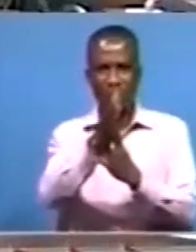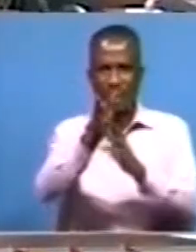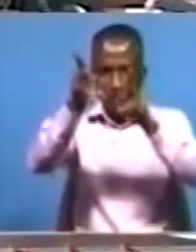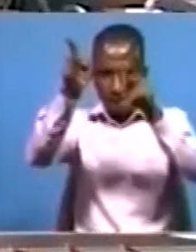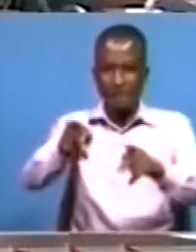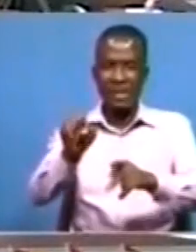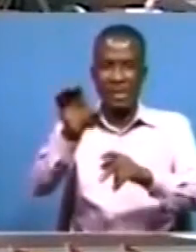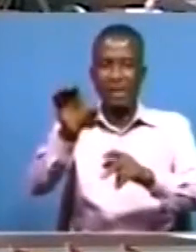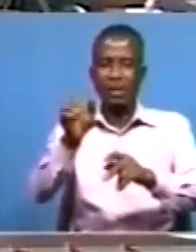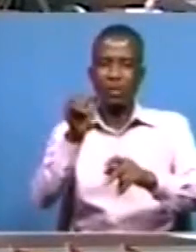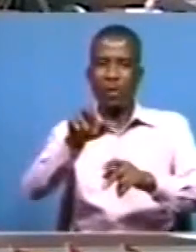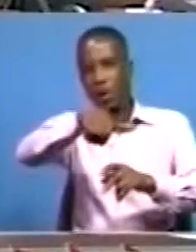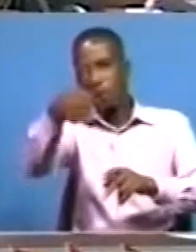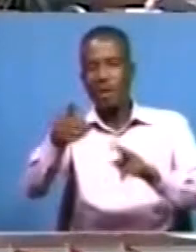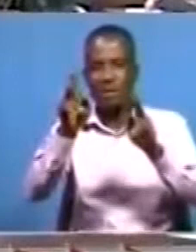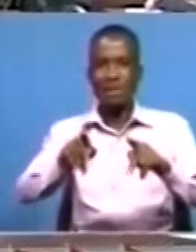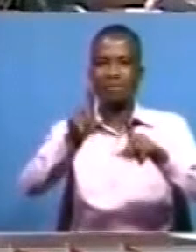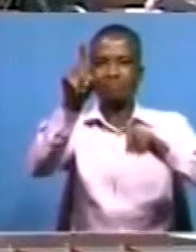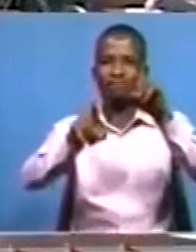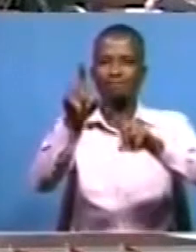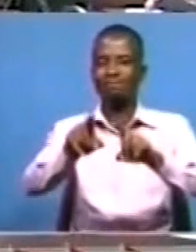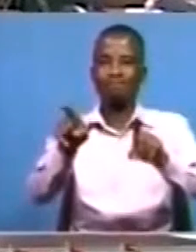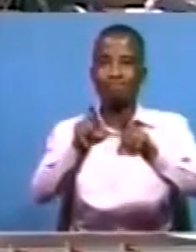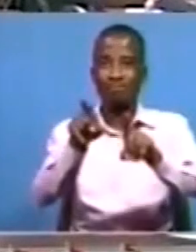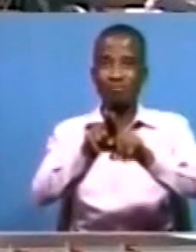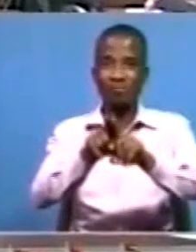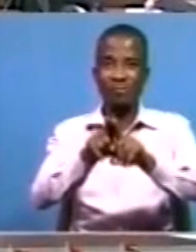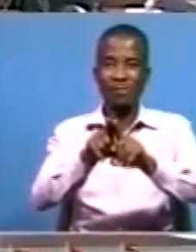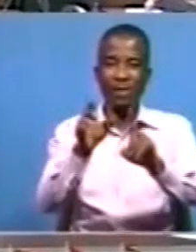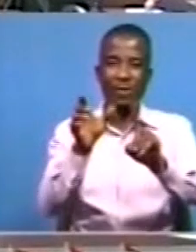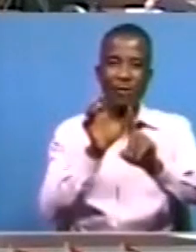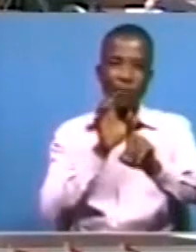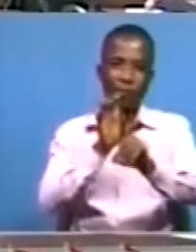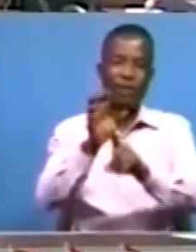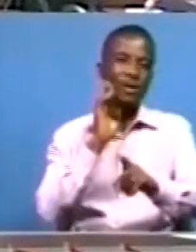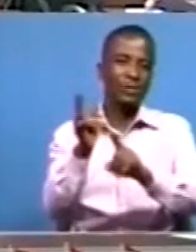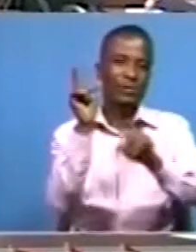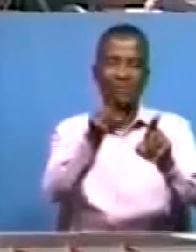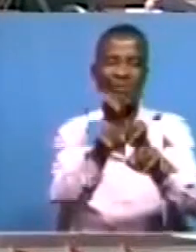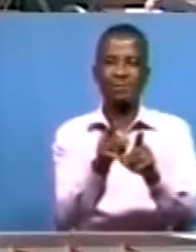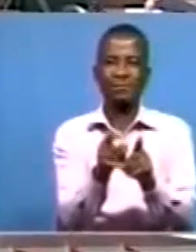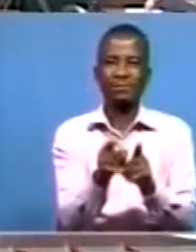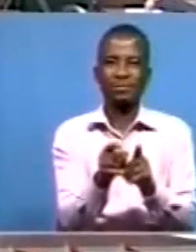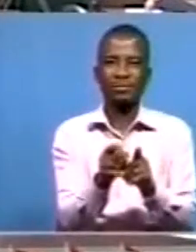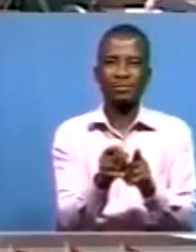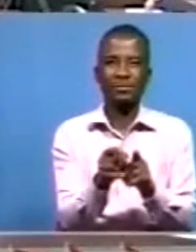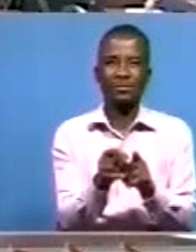other officer to cross-examination in a suit that it had not offered testimony in chief. Counsel